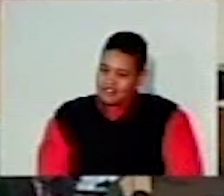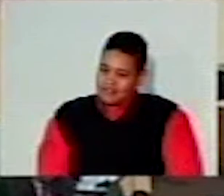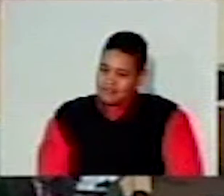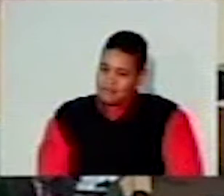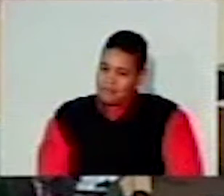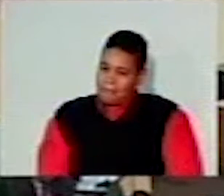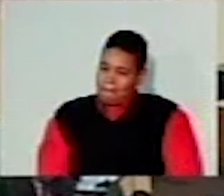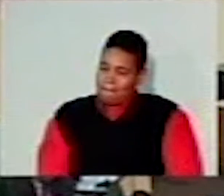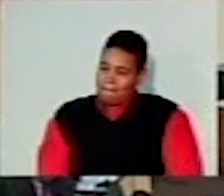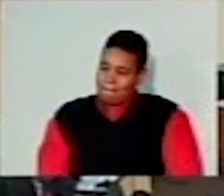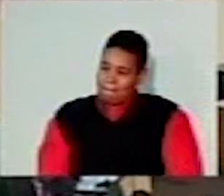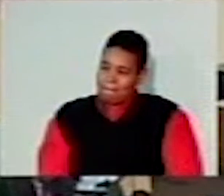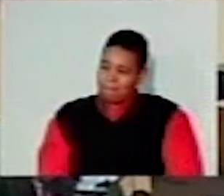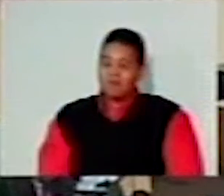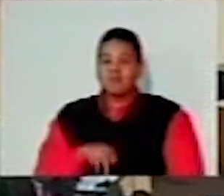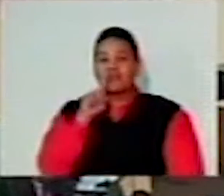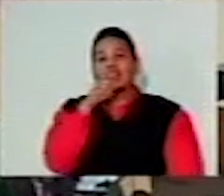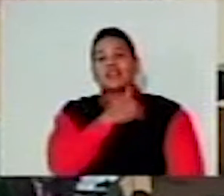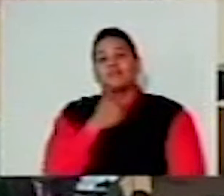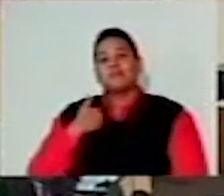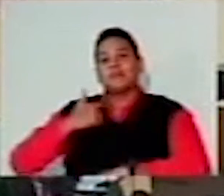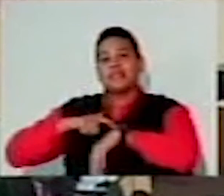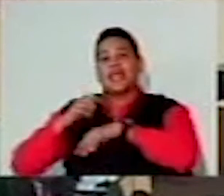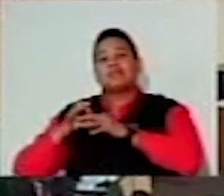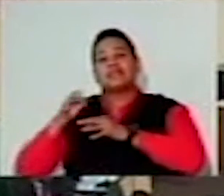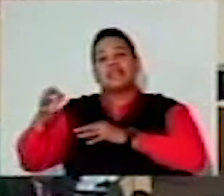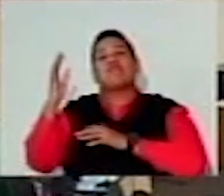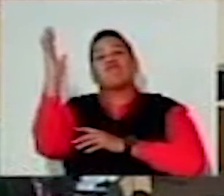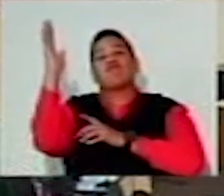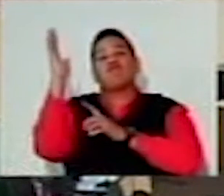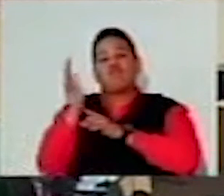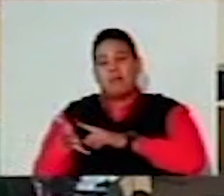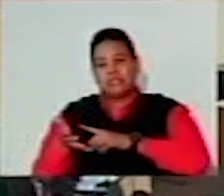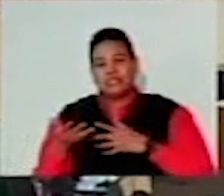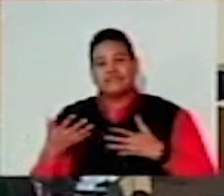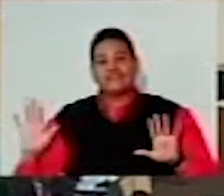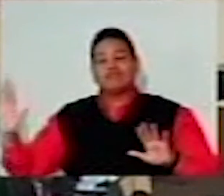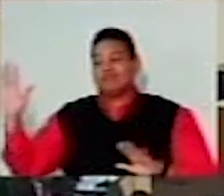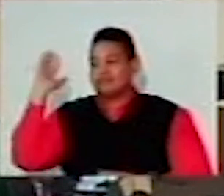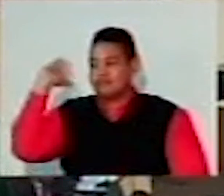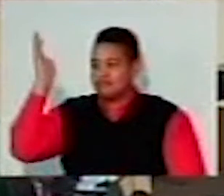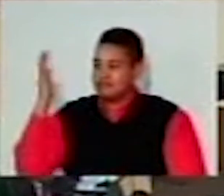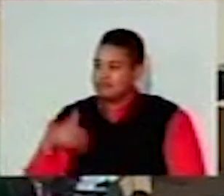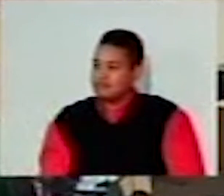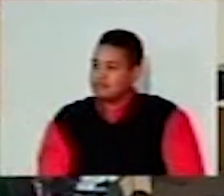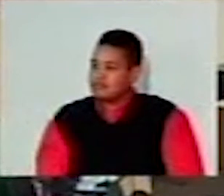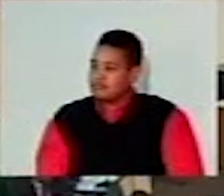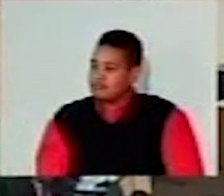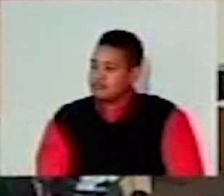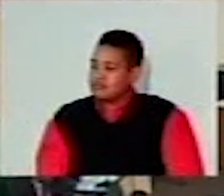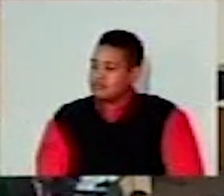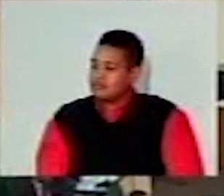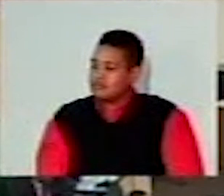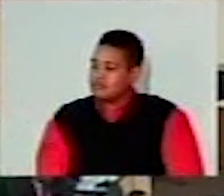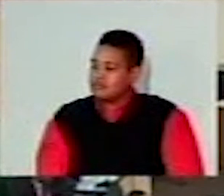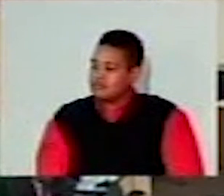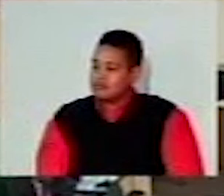The question is that the member's time be extended by 5 minutes. No, it's